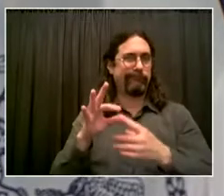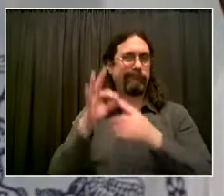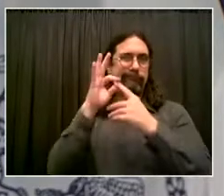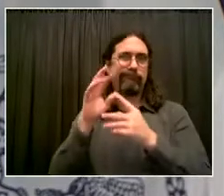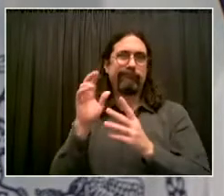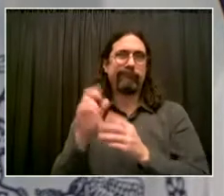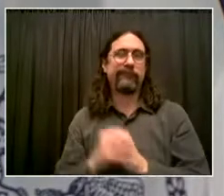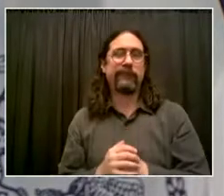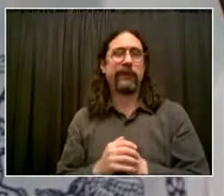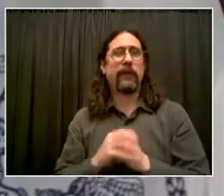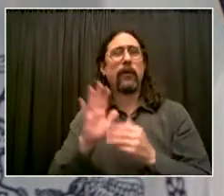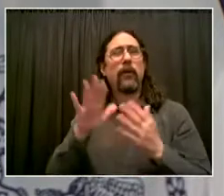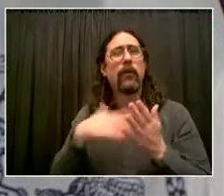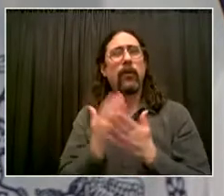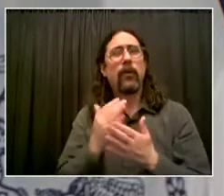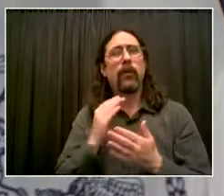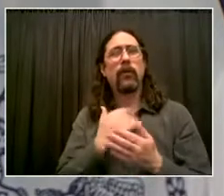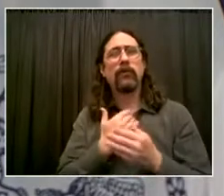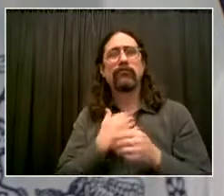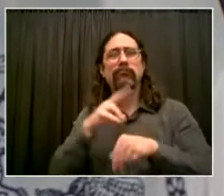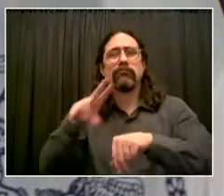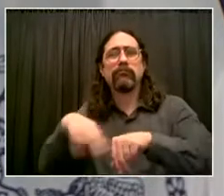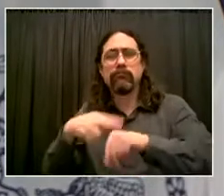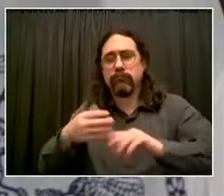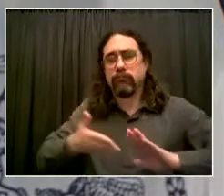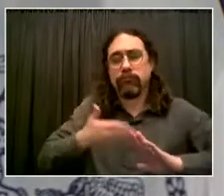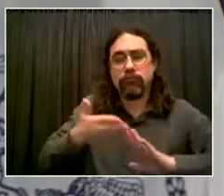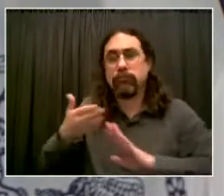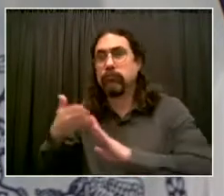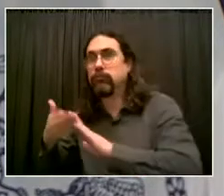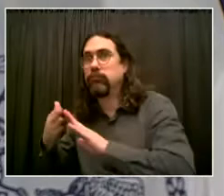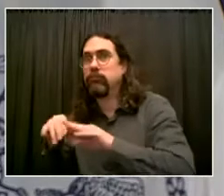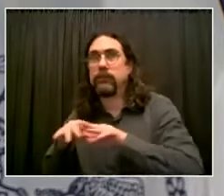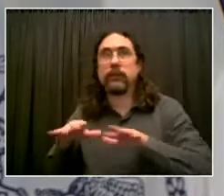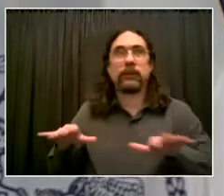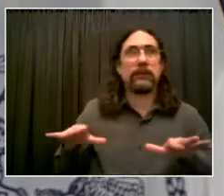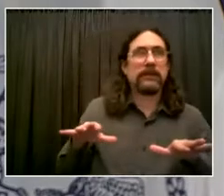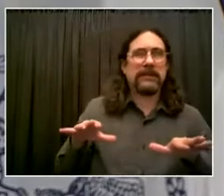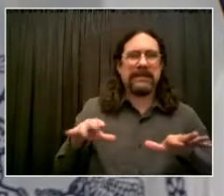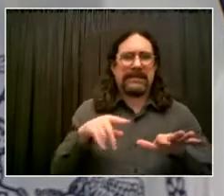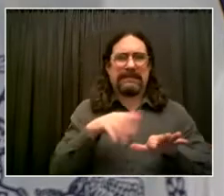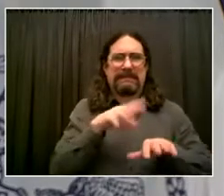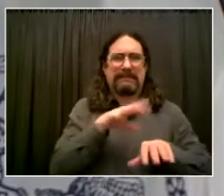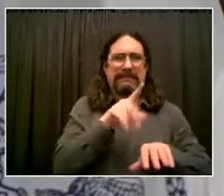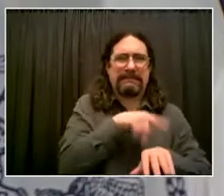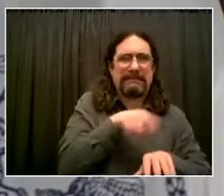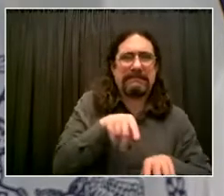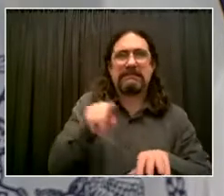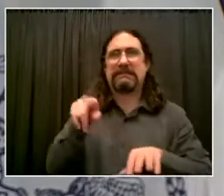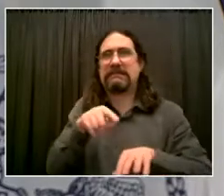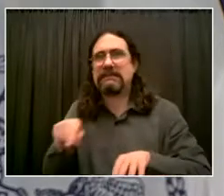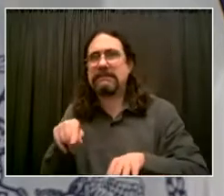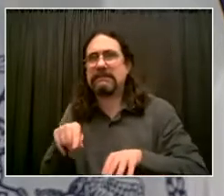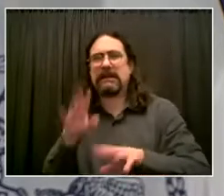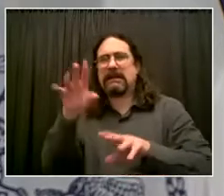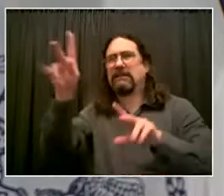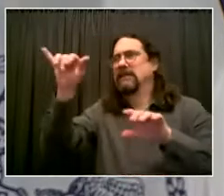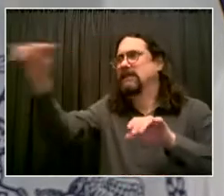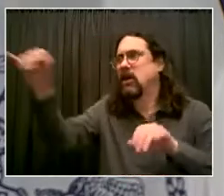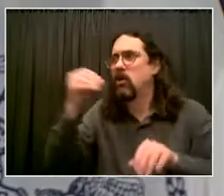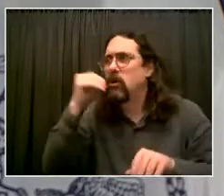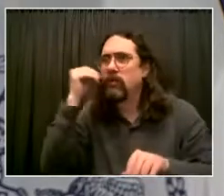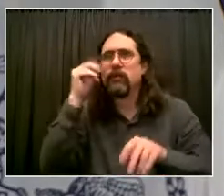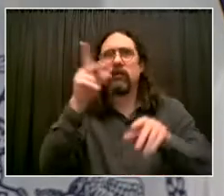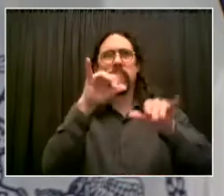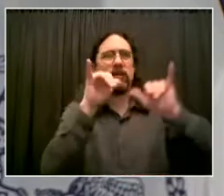simultaneously. People lost their jobs, kids weren't in school, houses of worship were shut down. I think folks